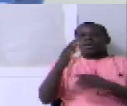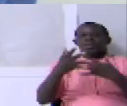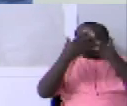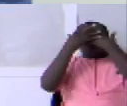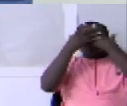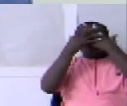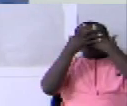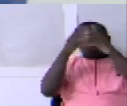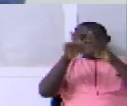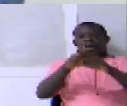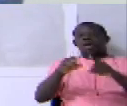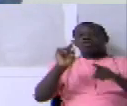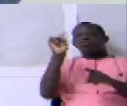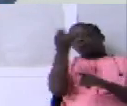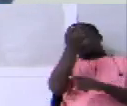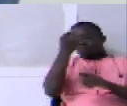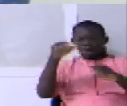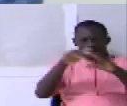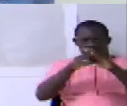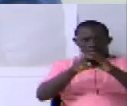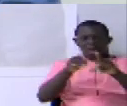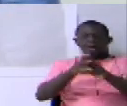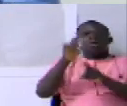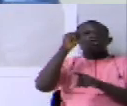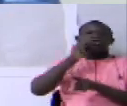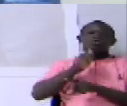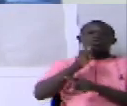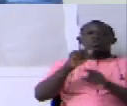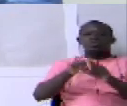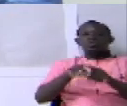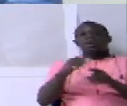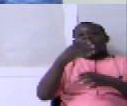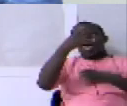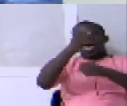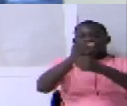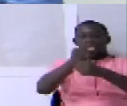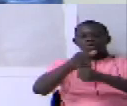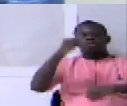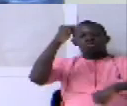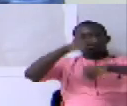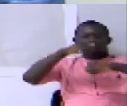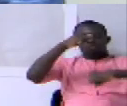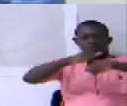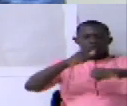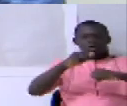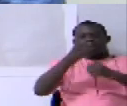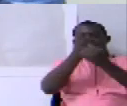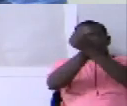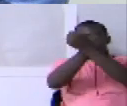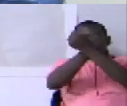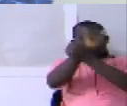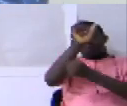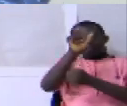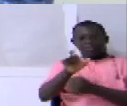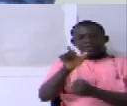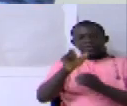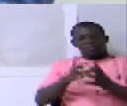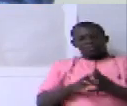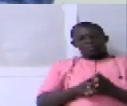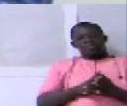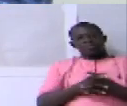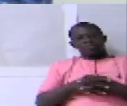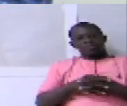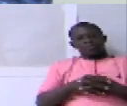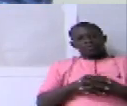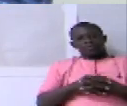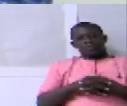ever used to help torture inmates? Nanyin ko jang jibe. Menu nata do ko la kutake kaso